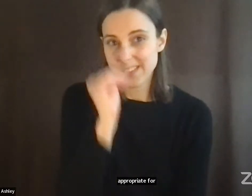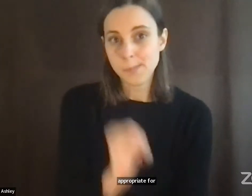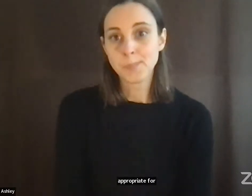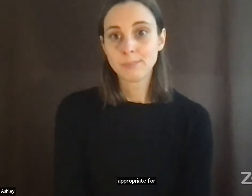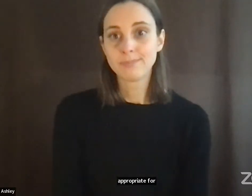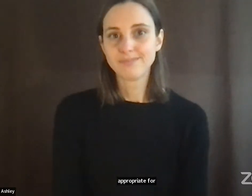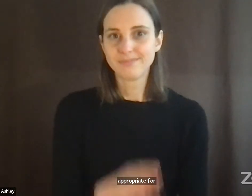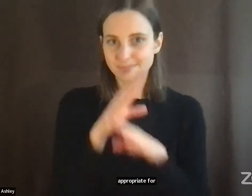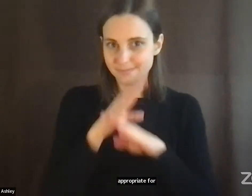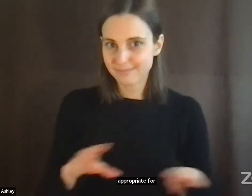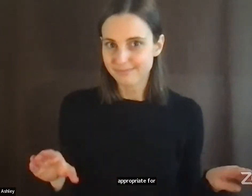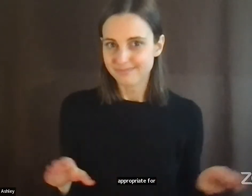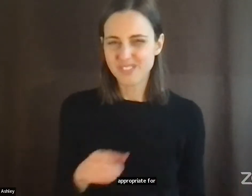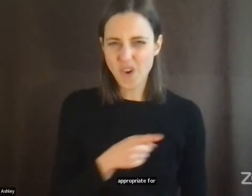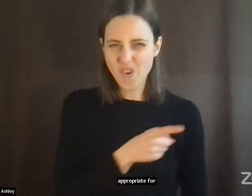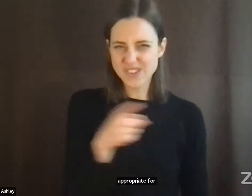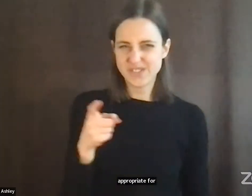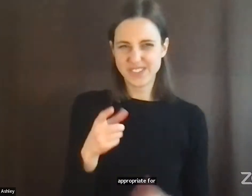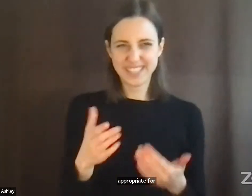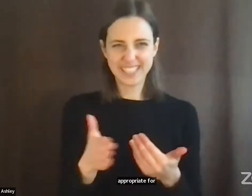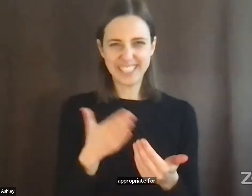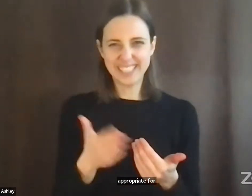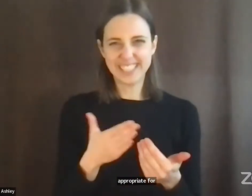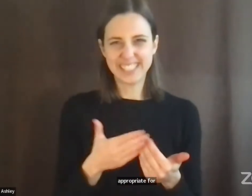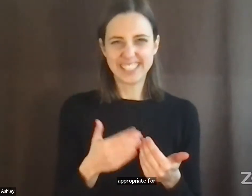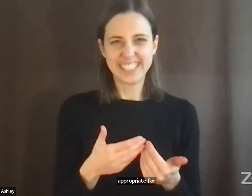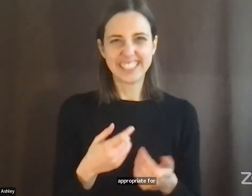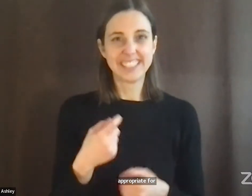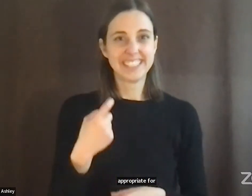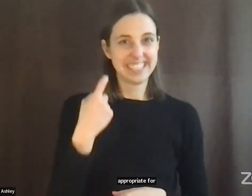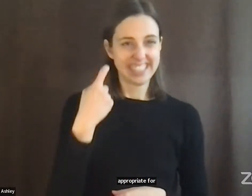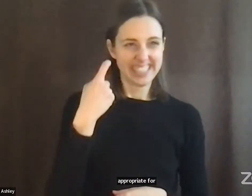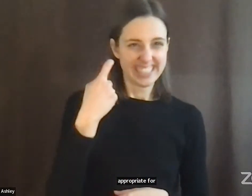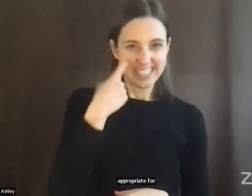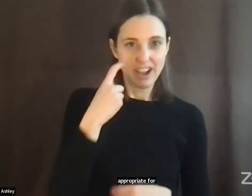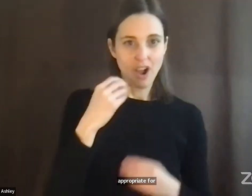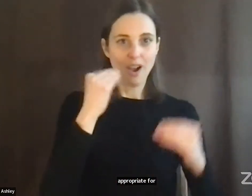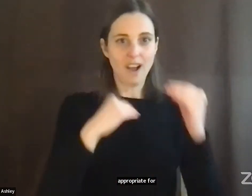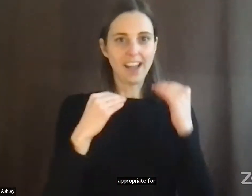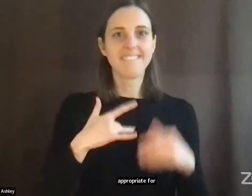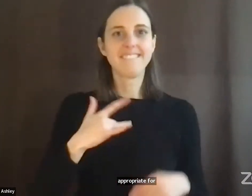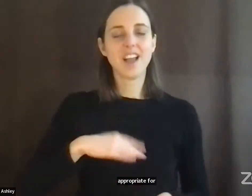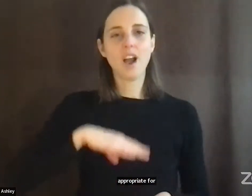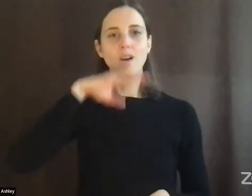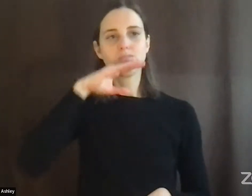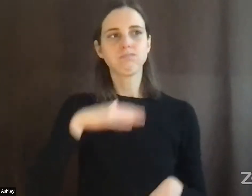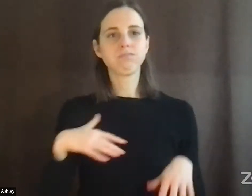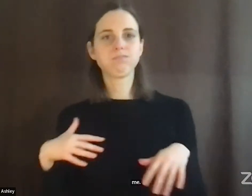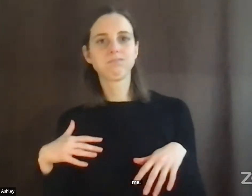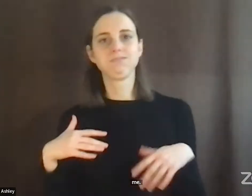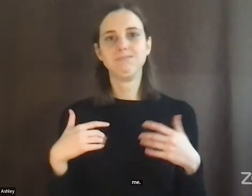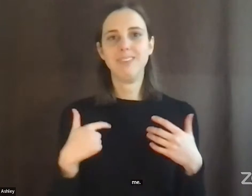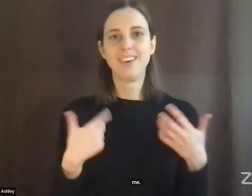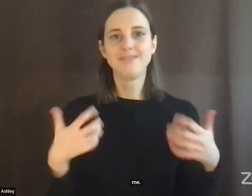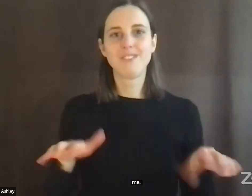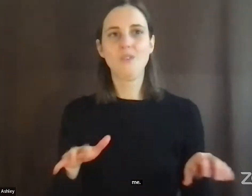Oh, you guys are easy. You must have ate a good meal before this meeting. You're too satisfied.